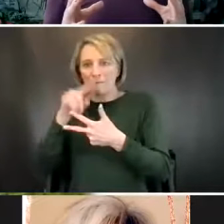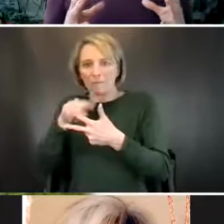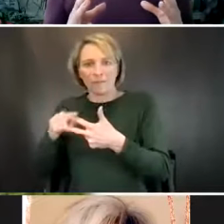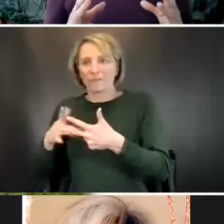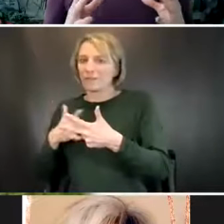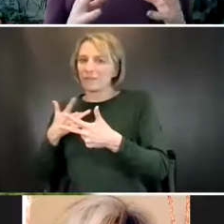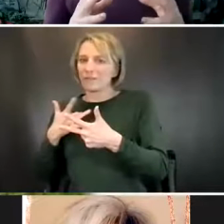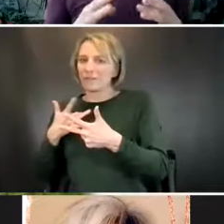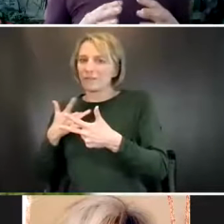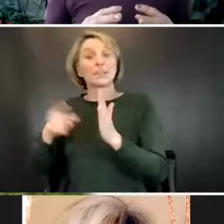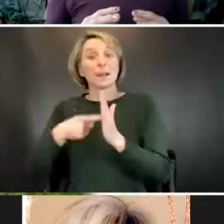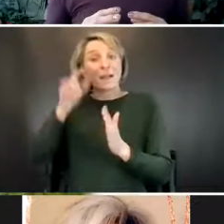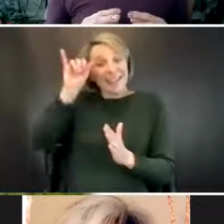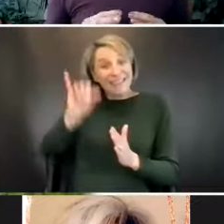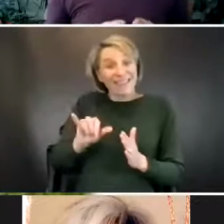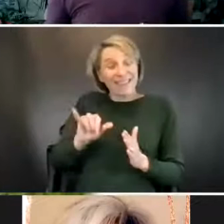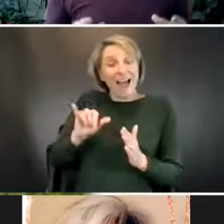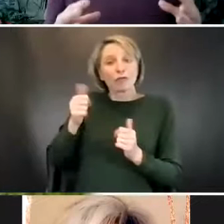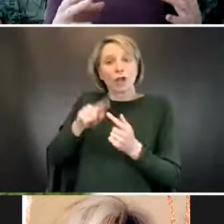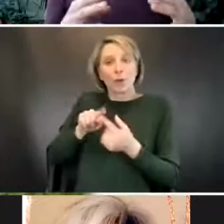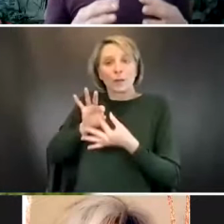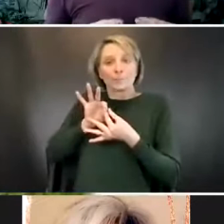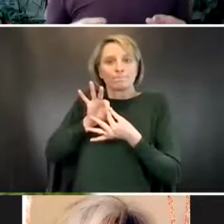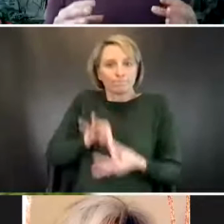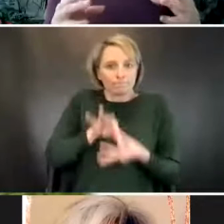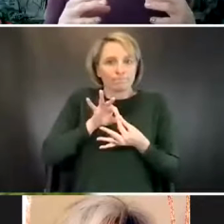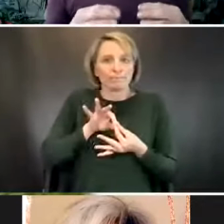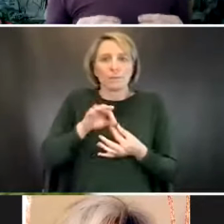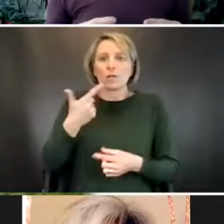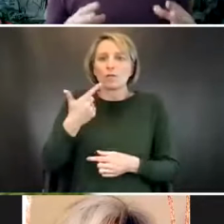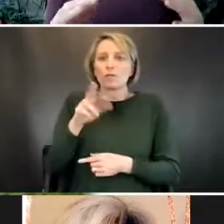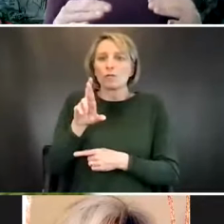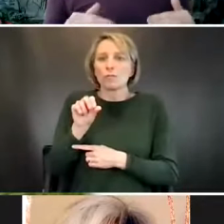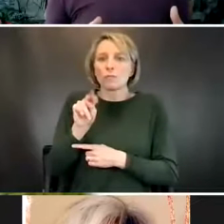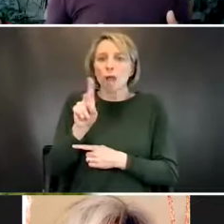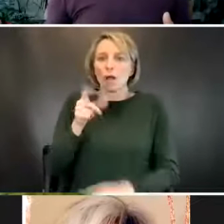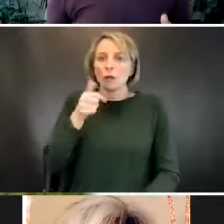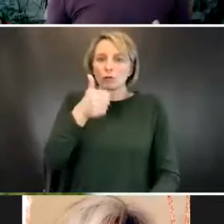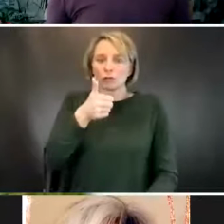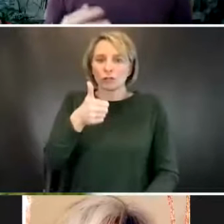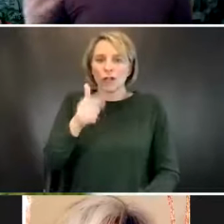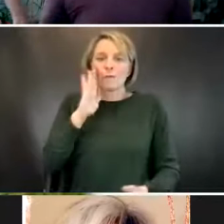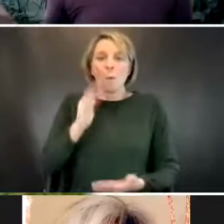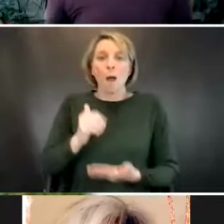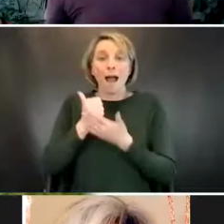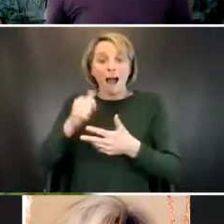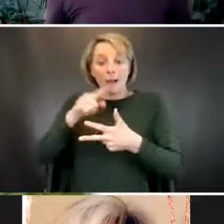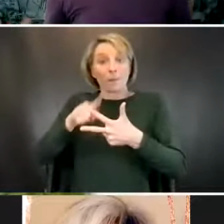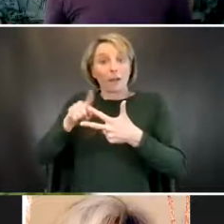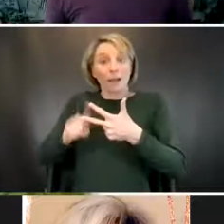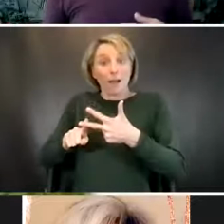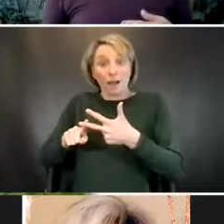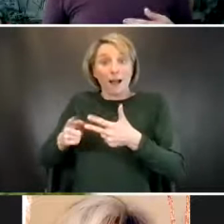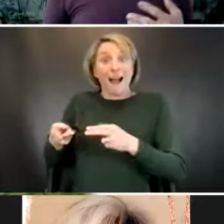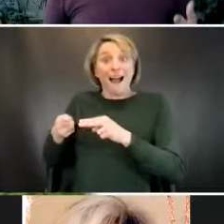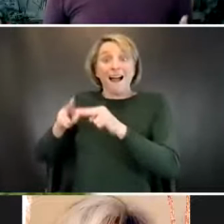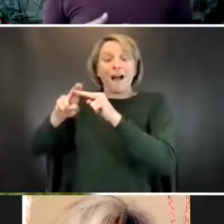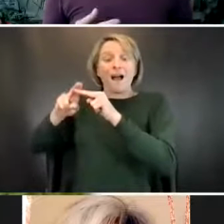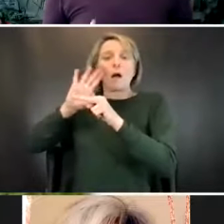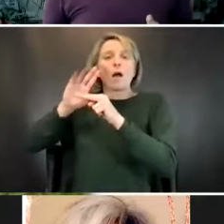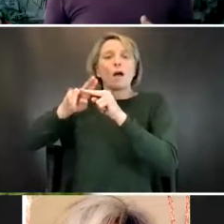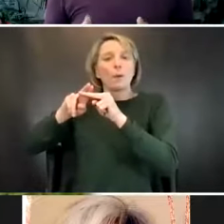into the present in a grounding way where you're reminding yourself of safety, like we just did, or with the earthing,